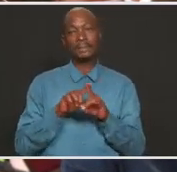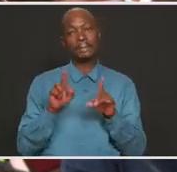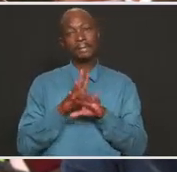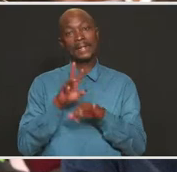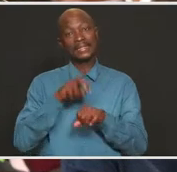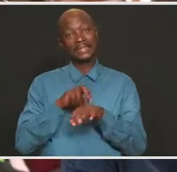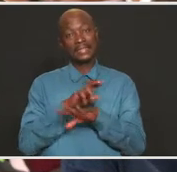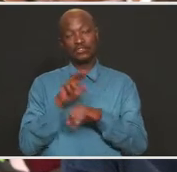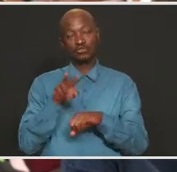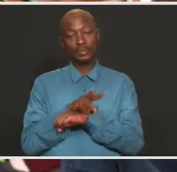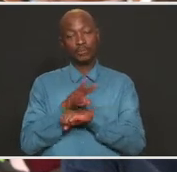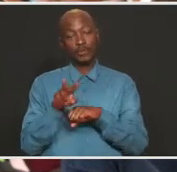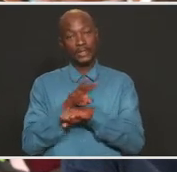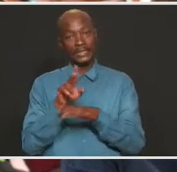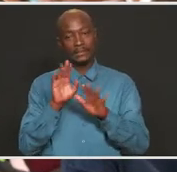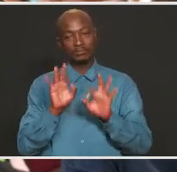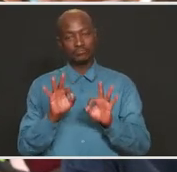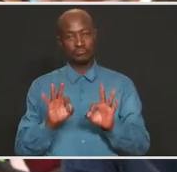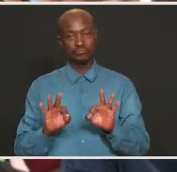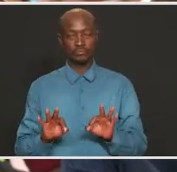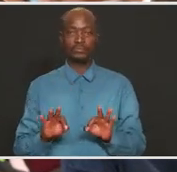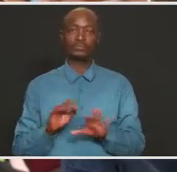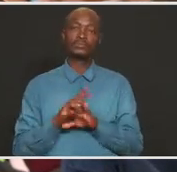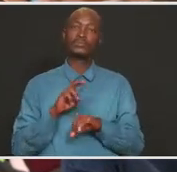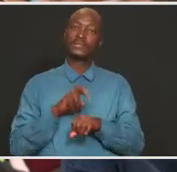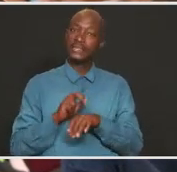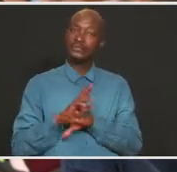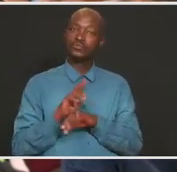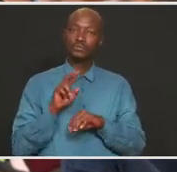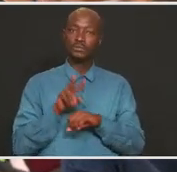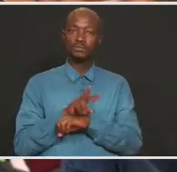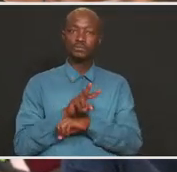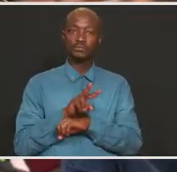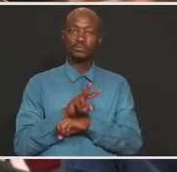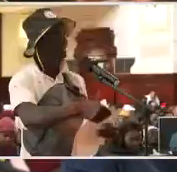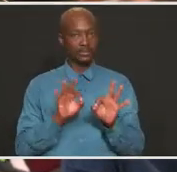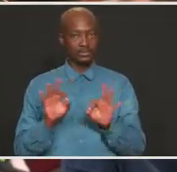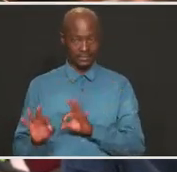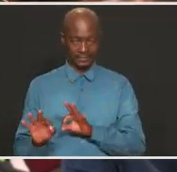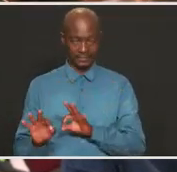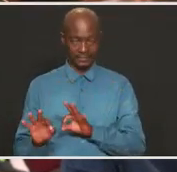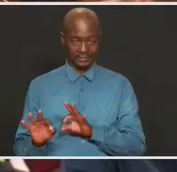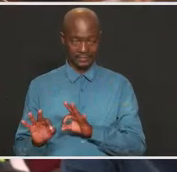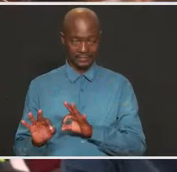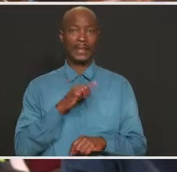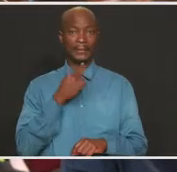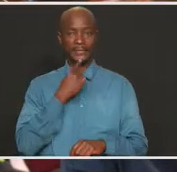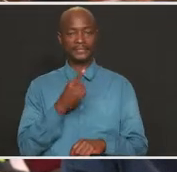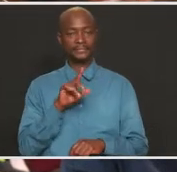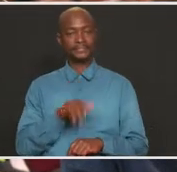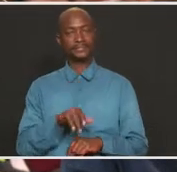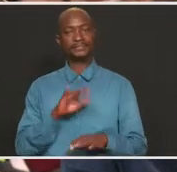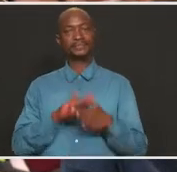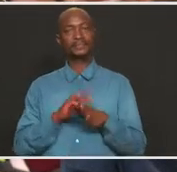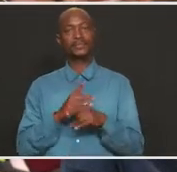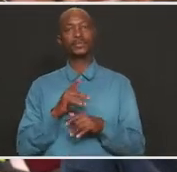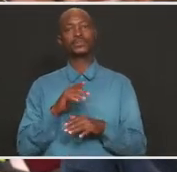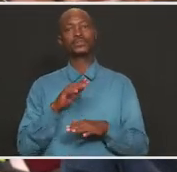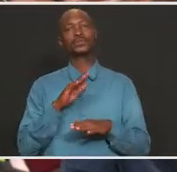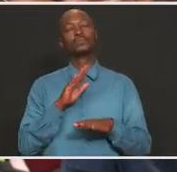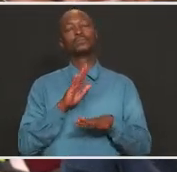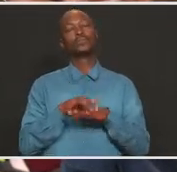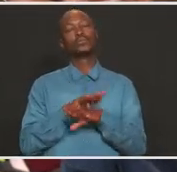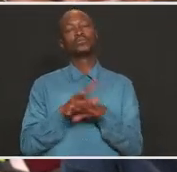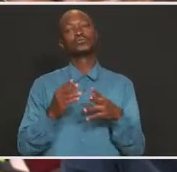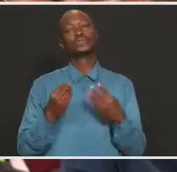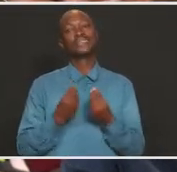needs to be monitored it needs to be monetary why I'm saying so it's because of most of the things